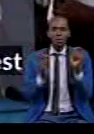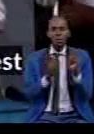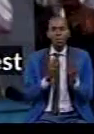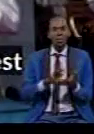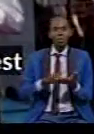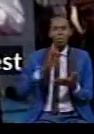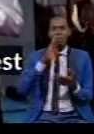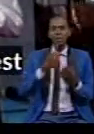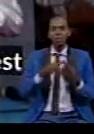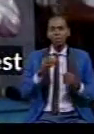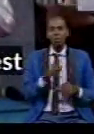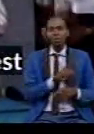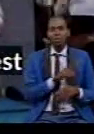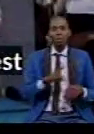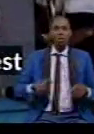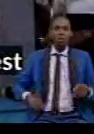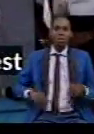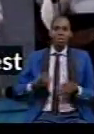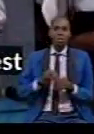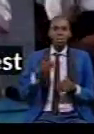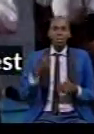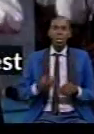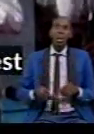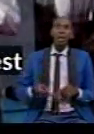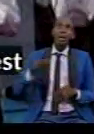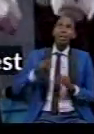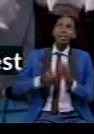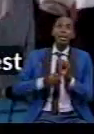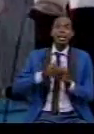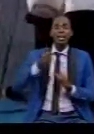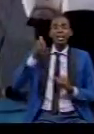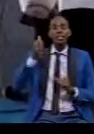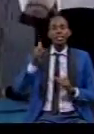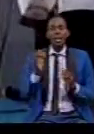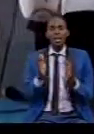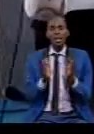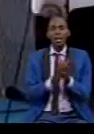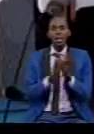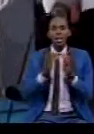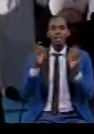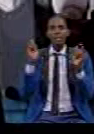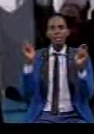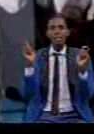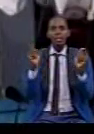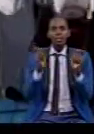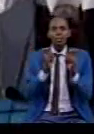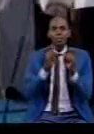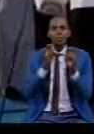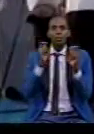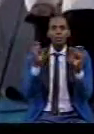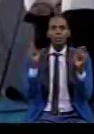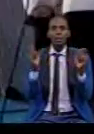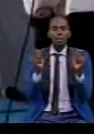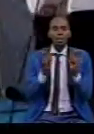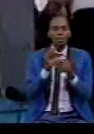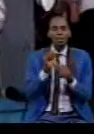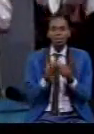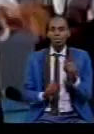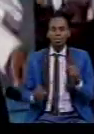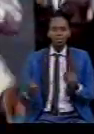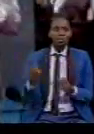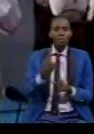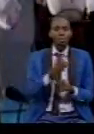heart, sincerity in their heart, no form of hypocrisy or make-believe. Lord, I